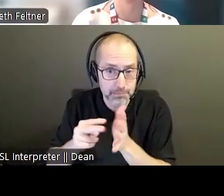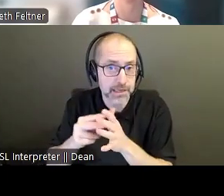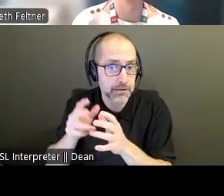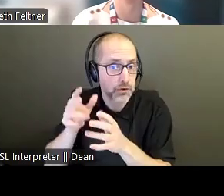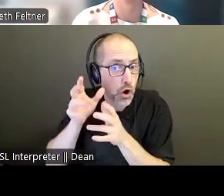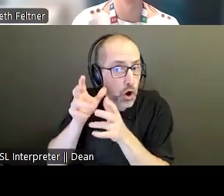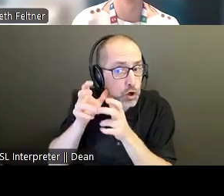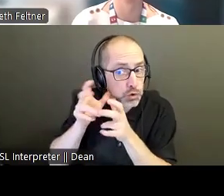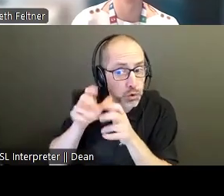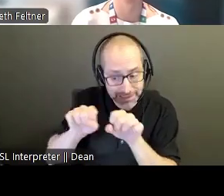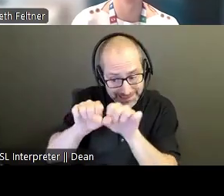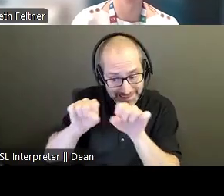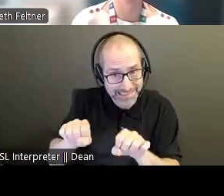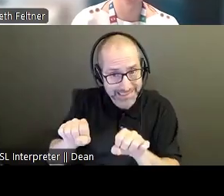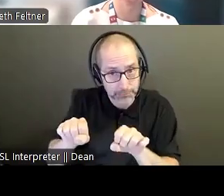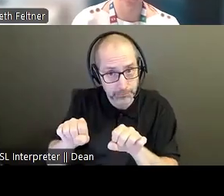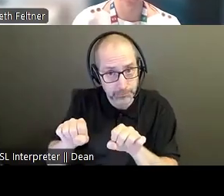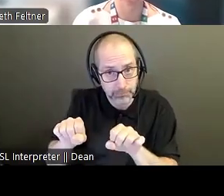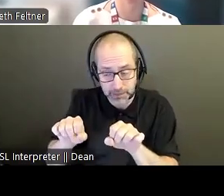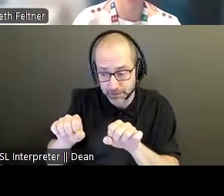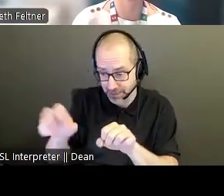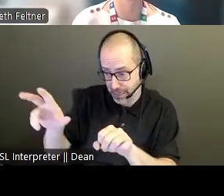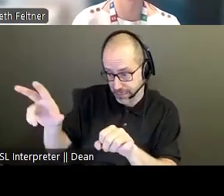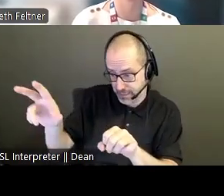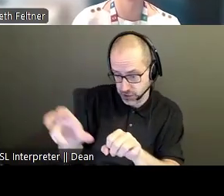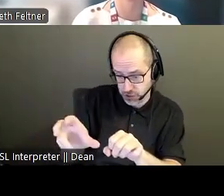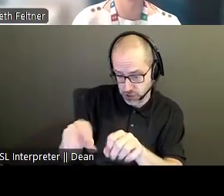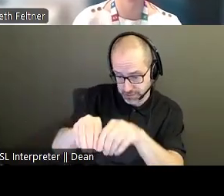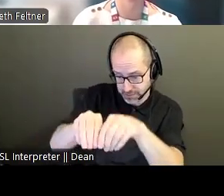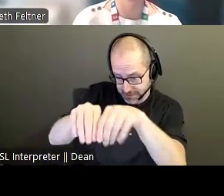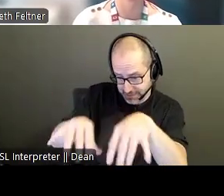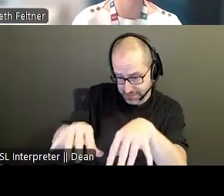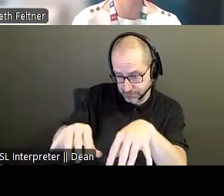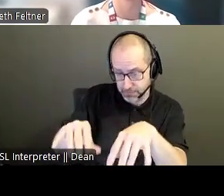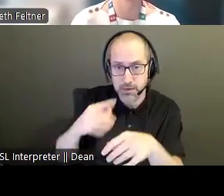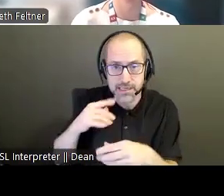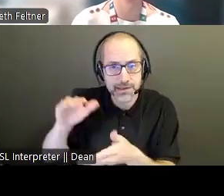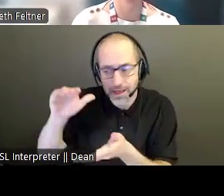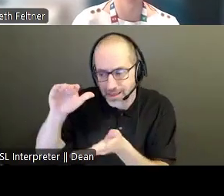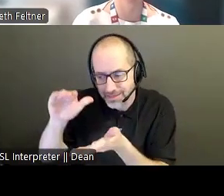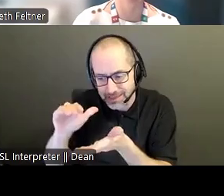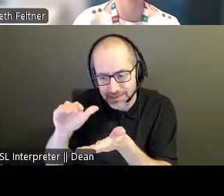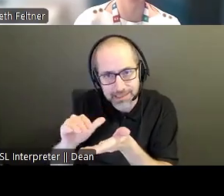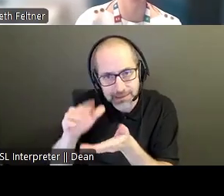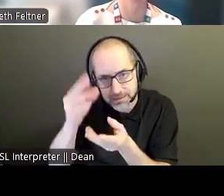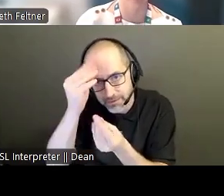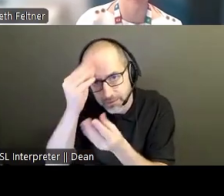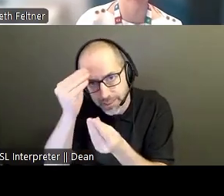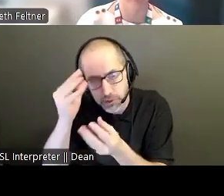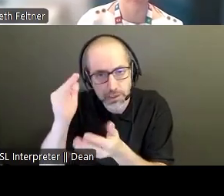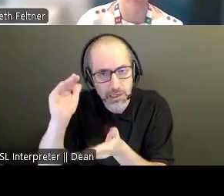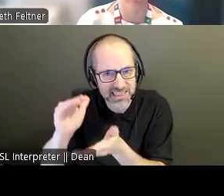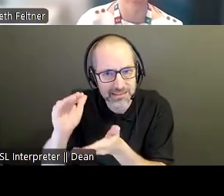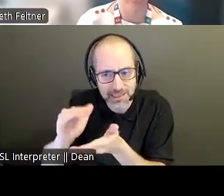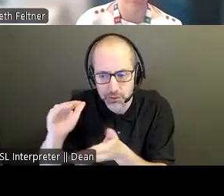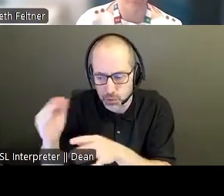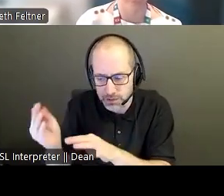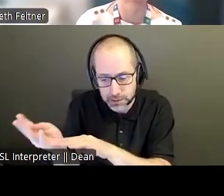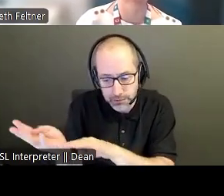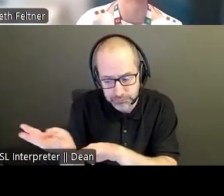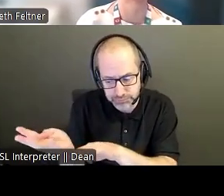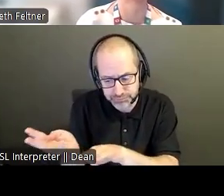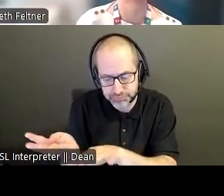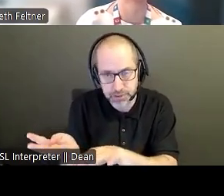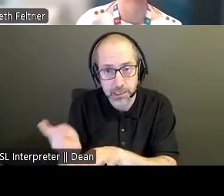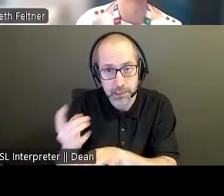less auditory input going through the auditory pathway to the brain. So the brain can try to make up for this loss